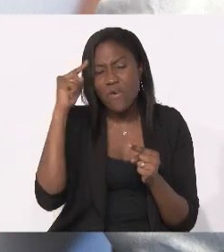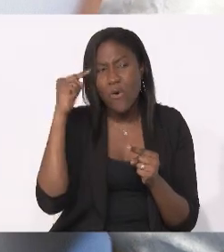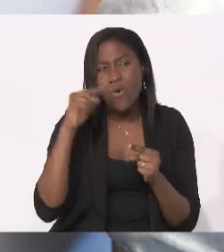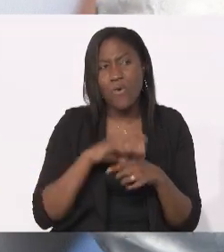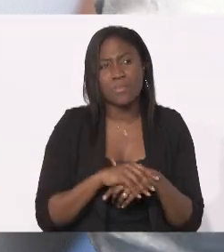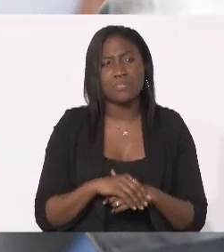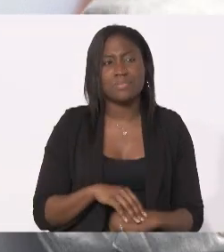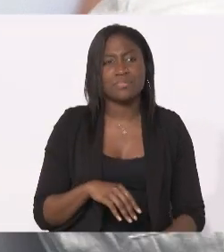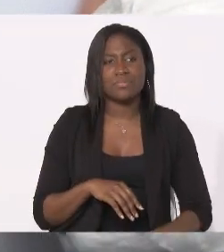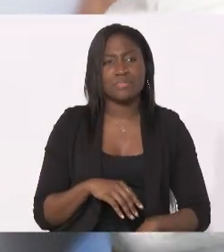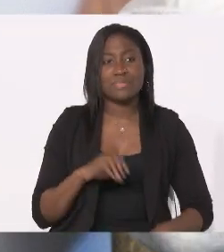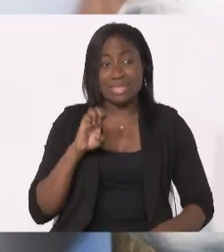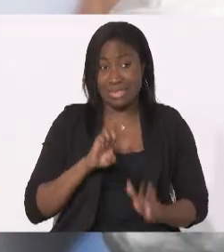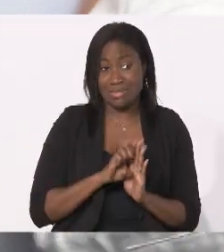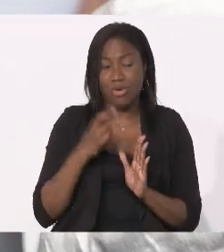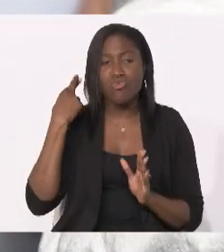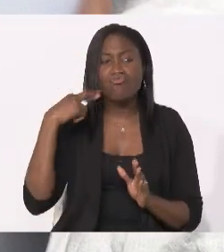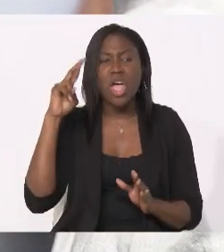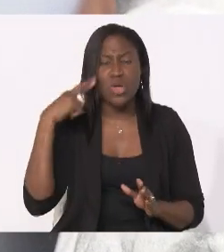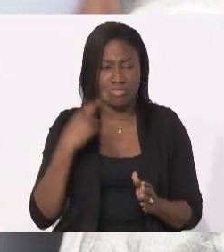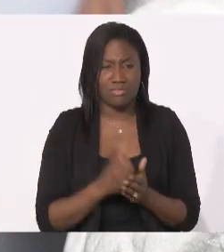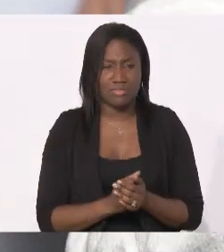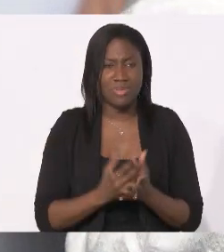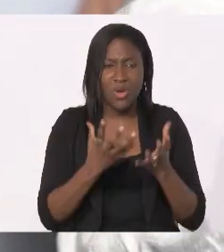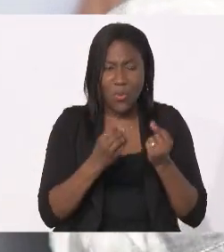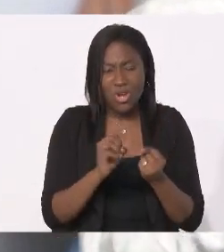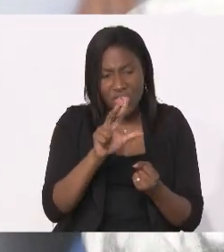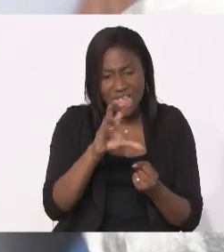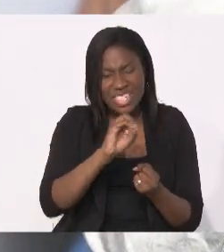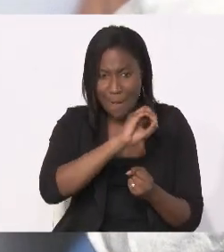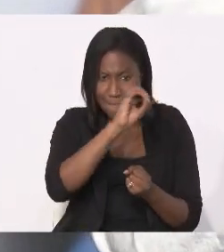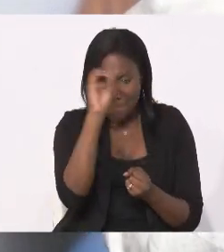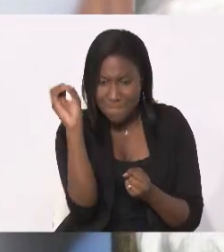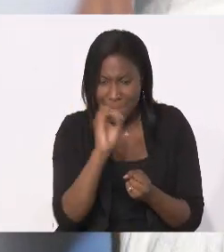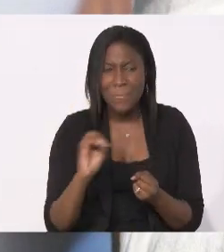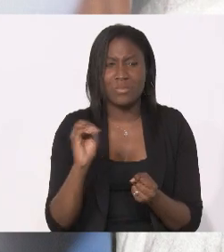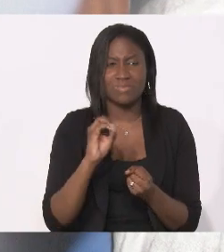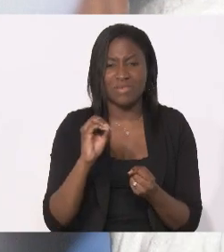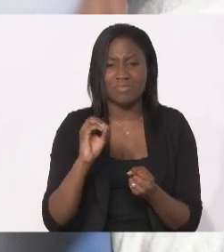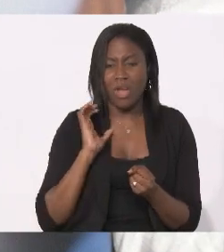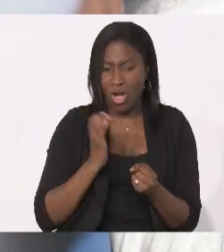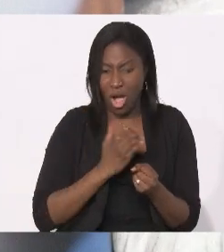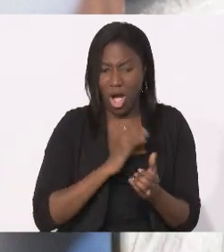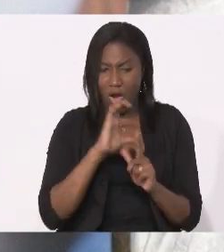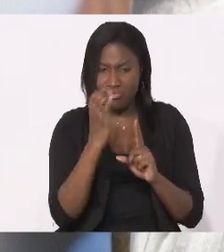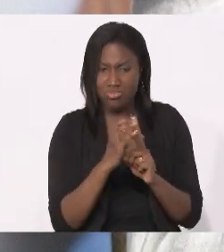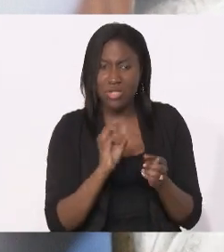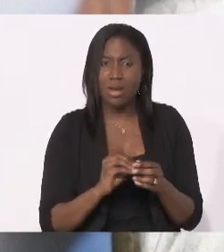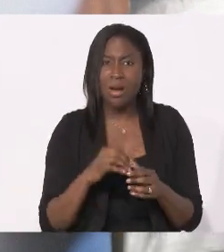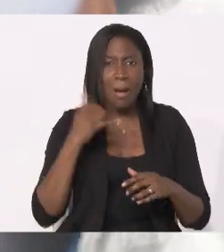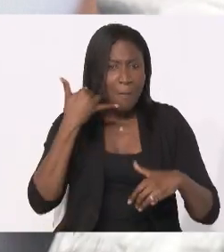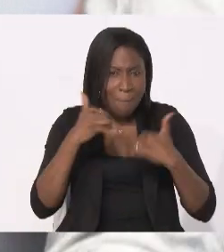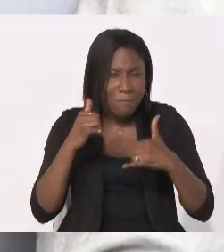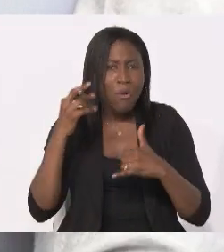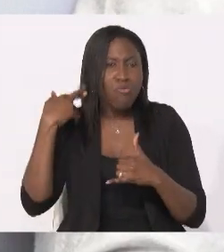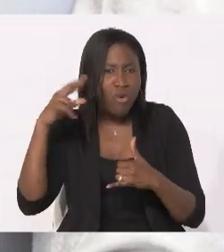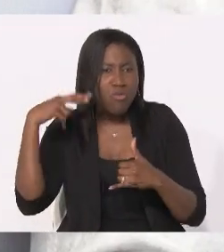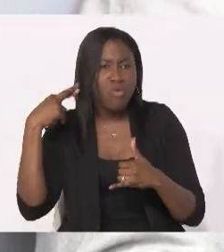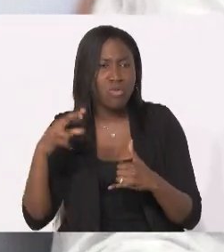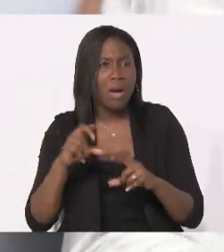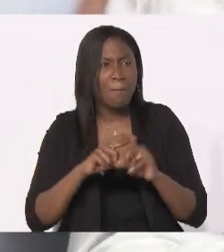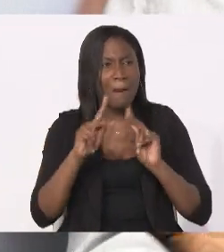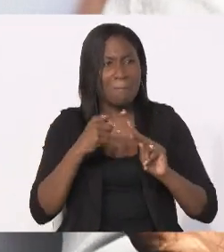series, they said, any production, whatever you're doing, just call us. And that is the type of corporate sector support. Now that they see